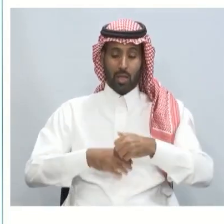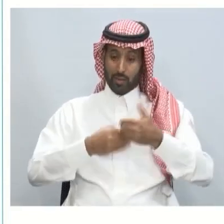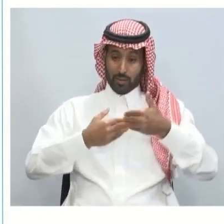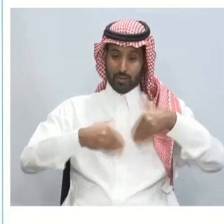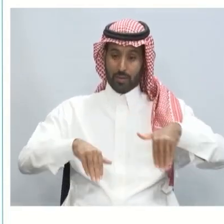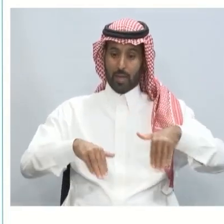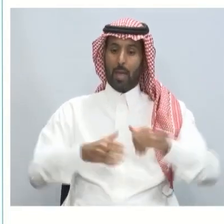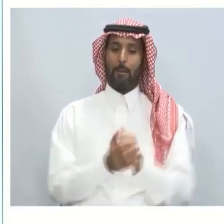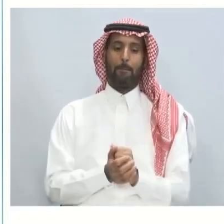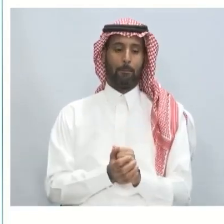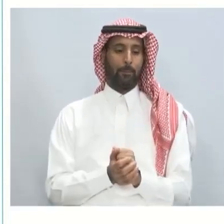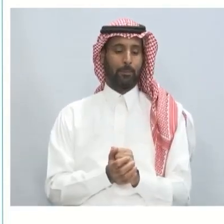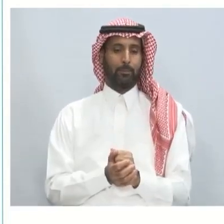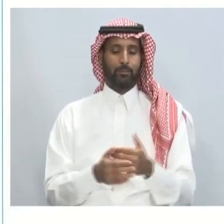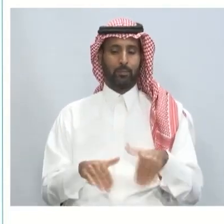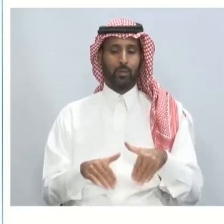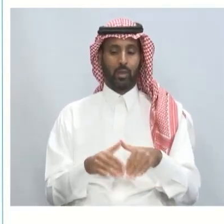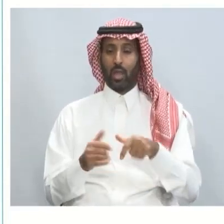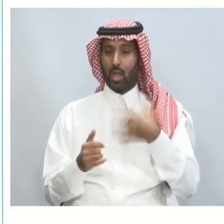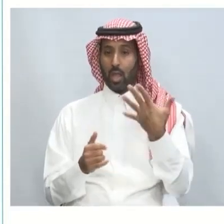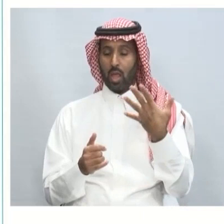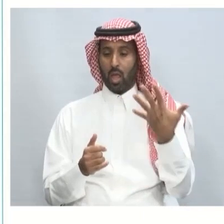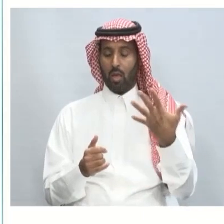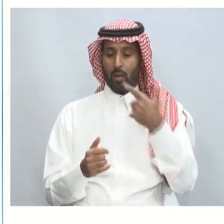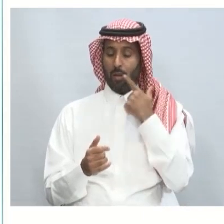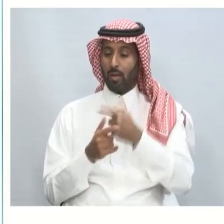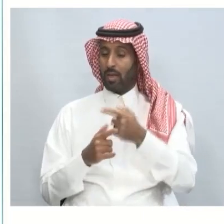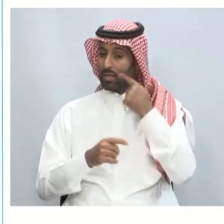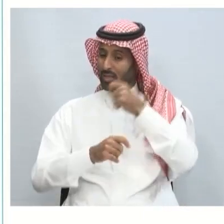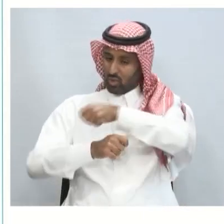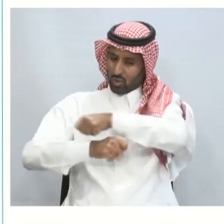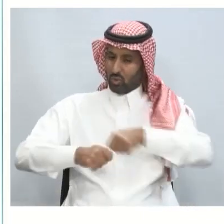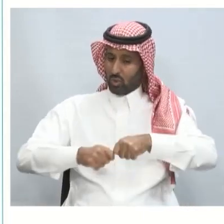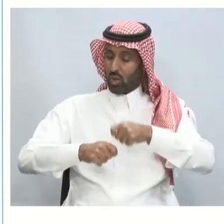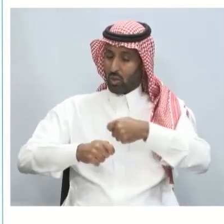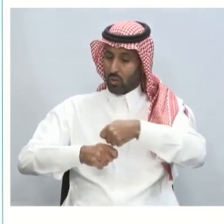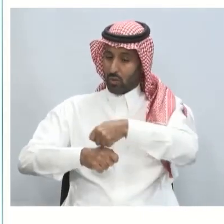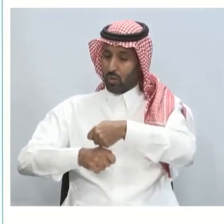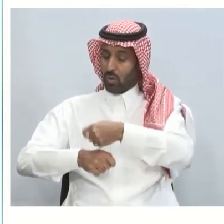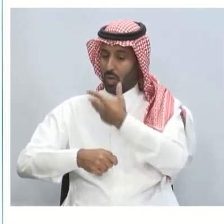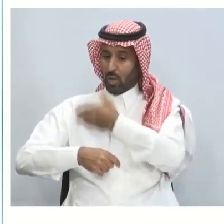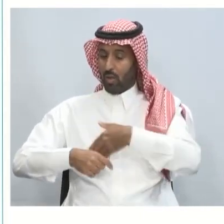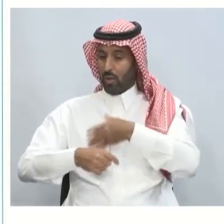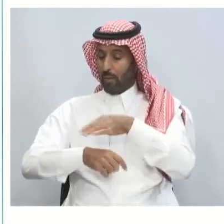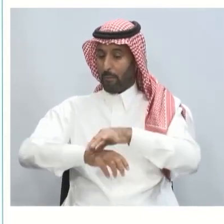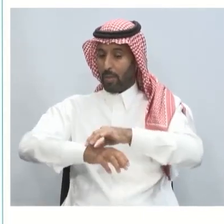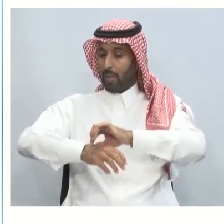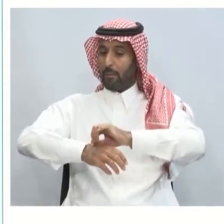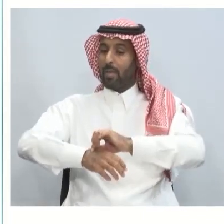the disabled. Number five here, a surgeon. A surgeon. So five and